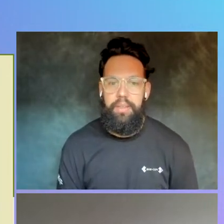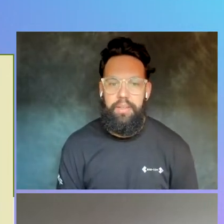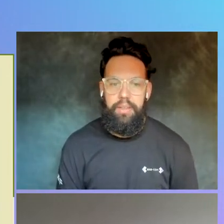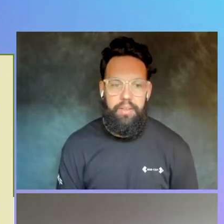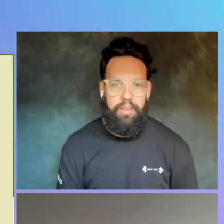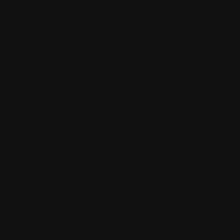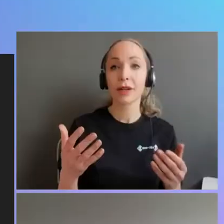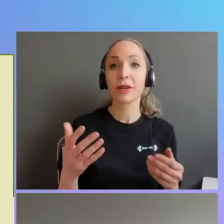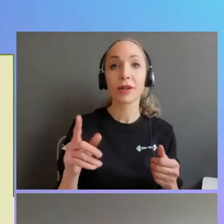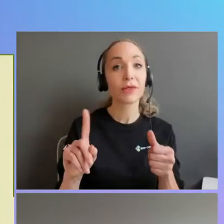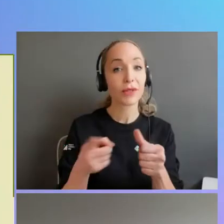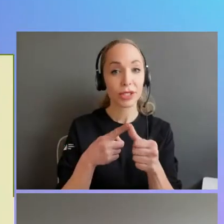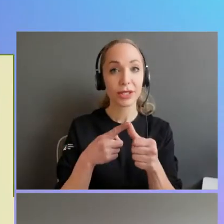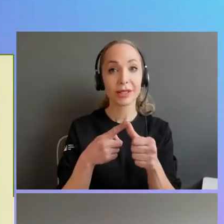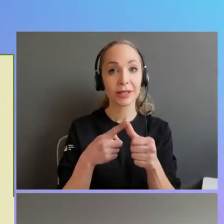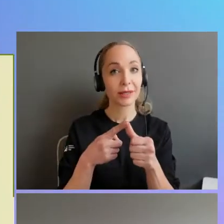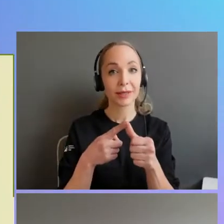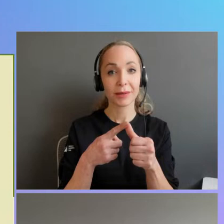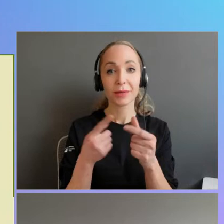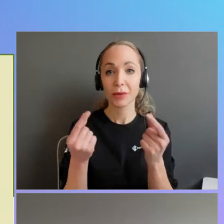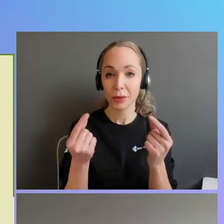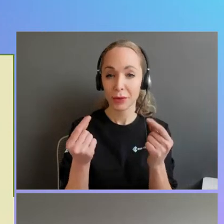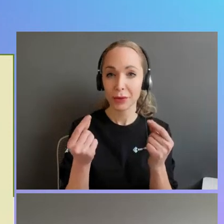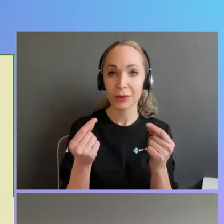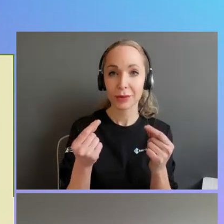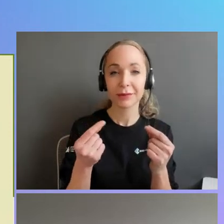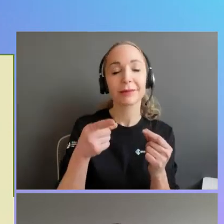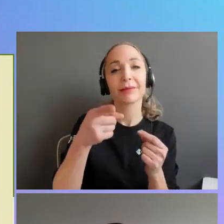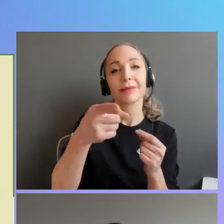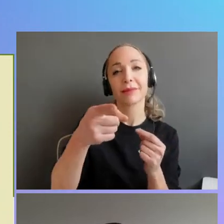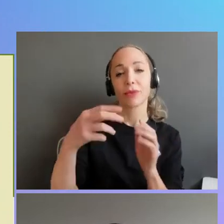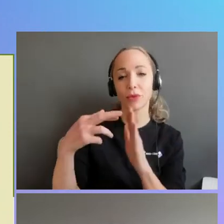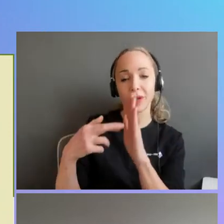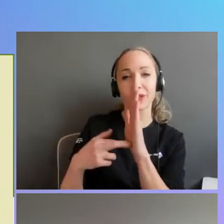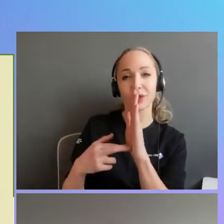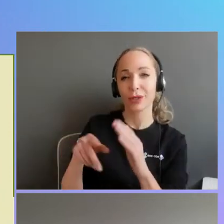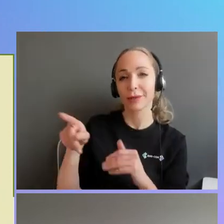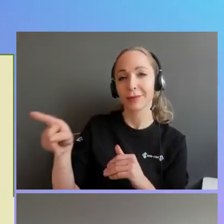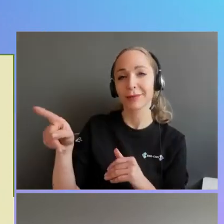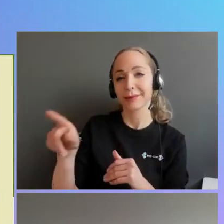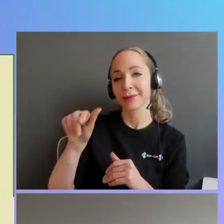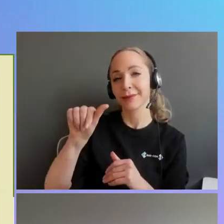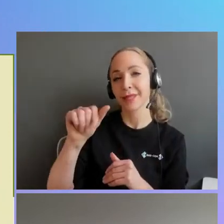First step is registering on the X Developer Hub page.